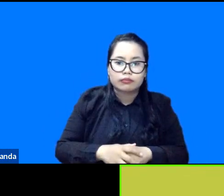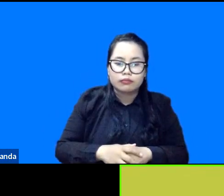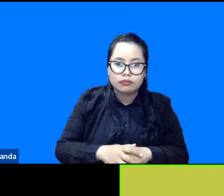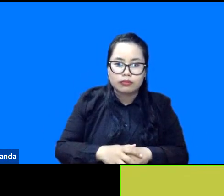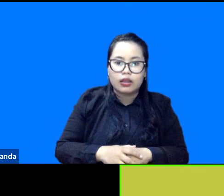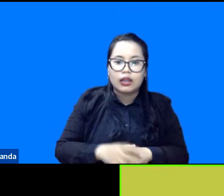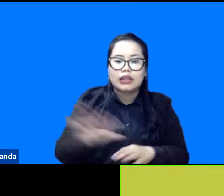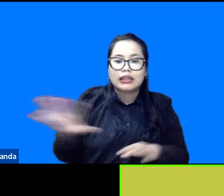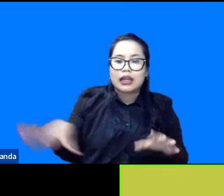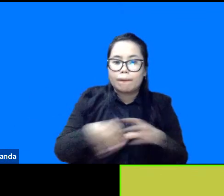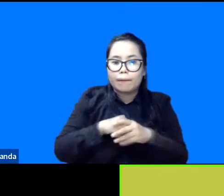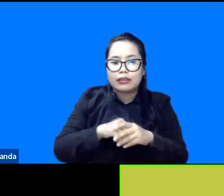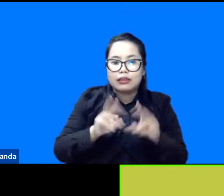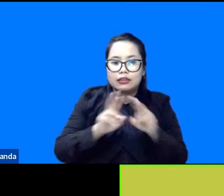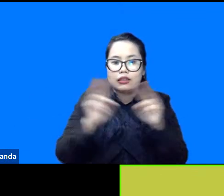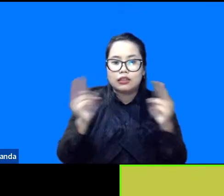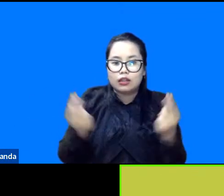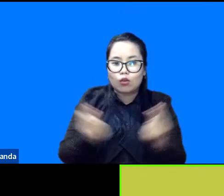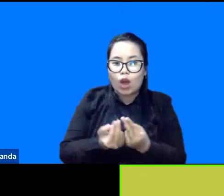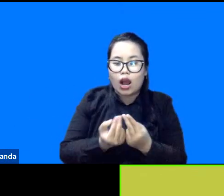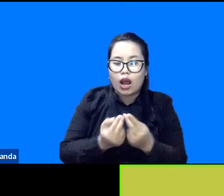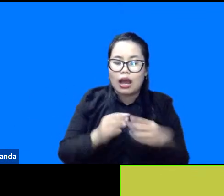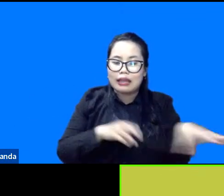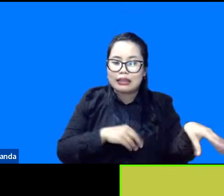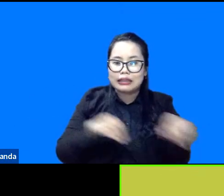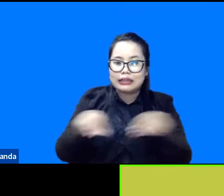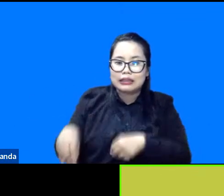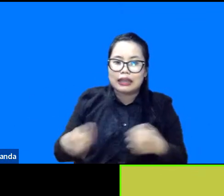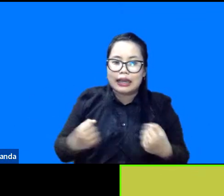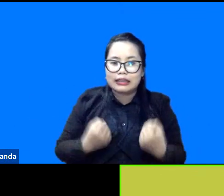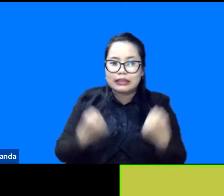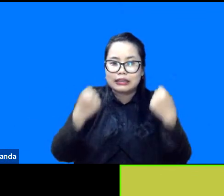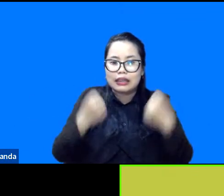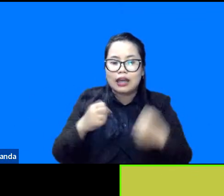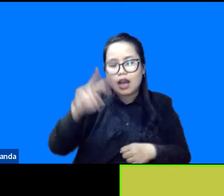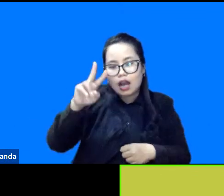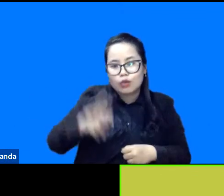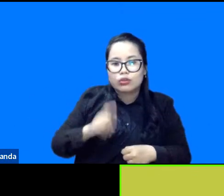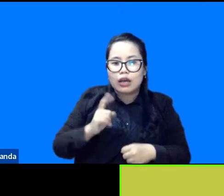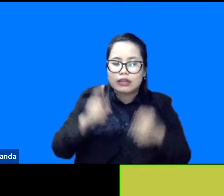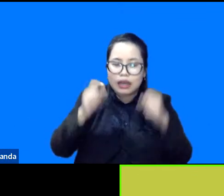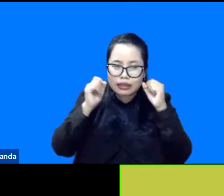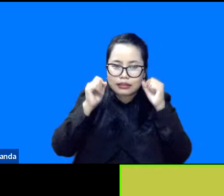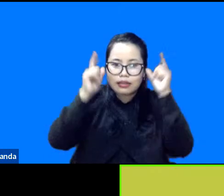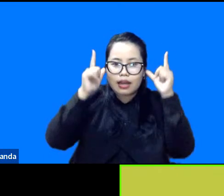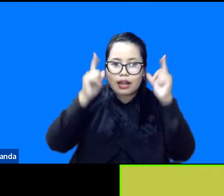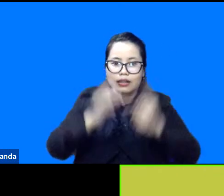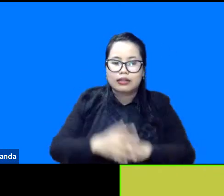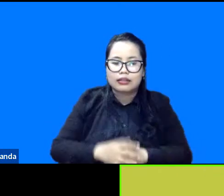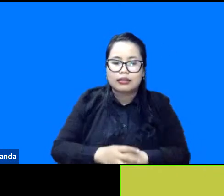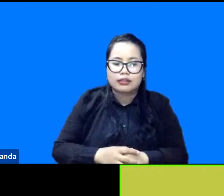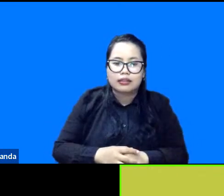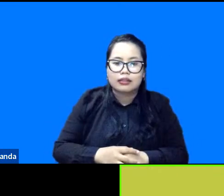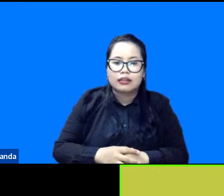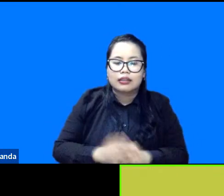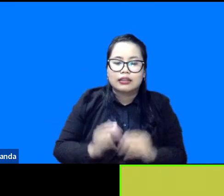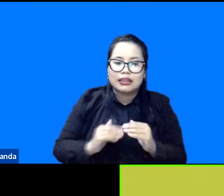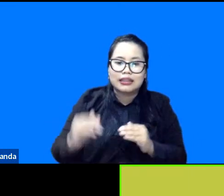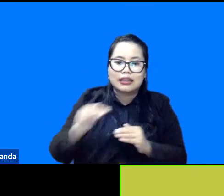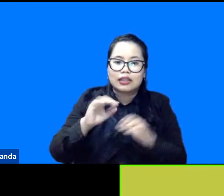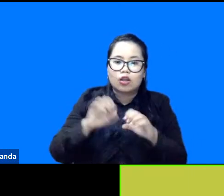energy transition? I think there has to be the consciousness at our organizational level. I think